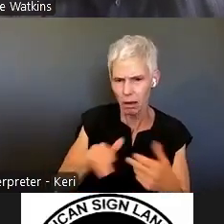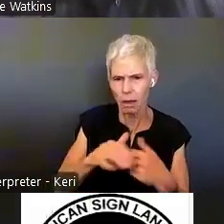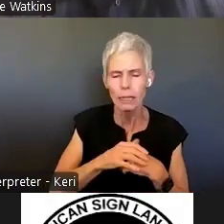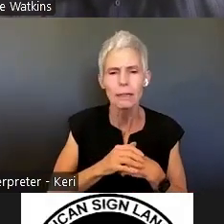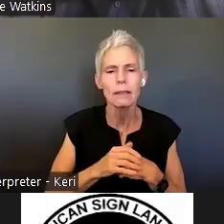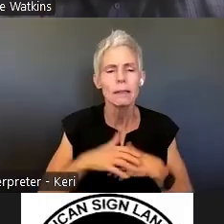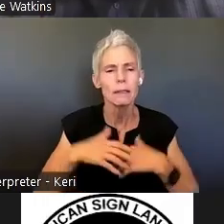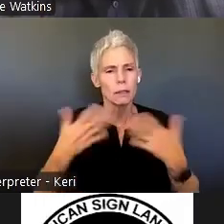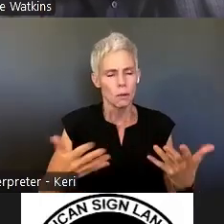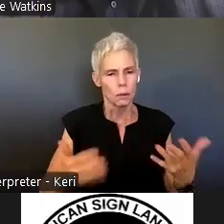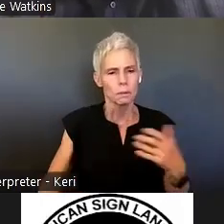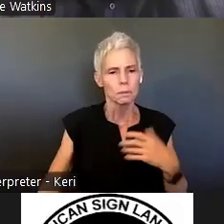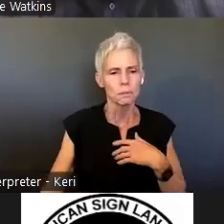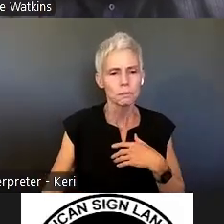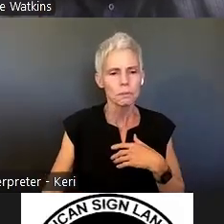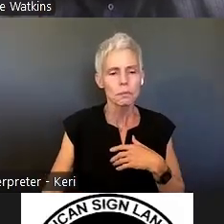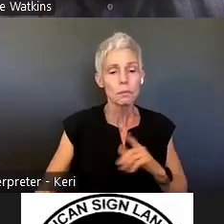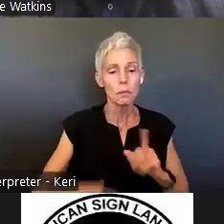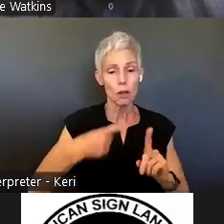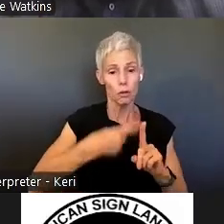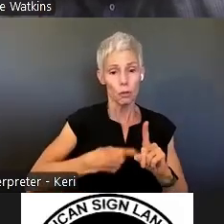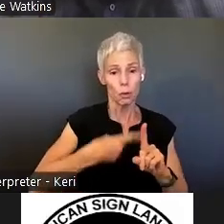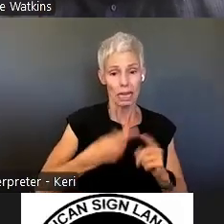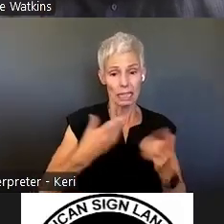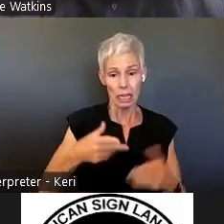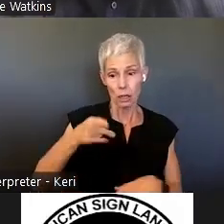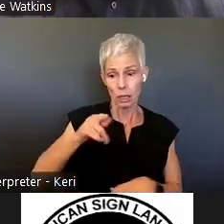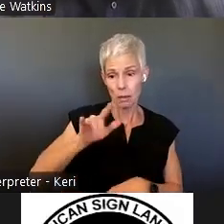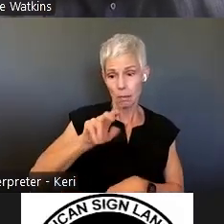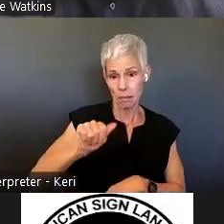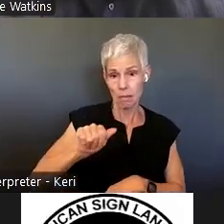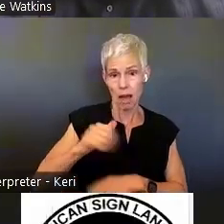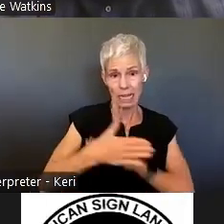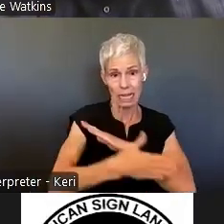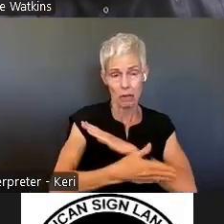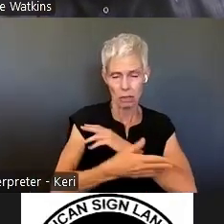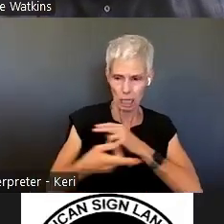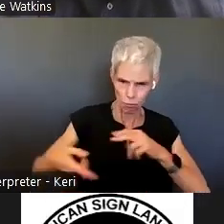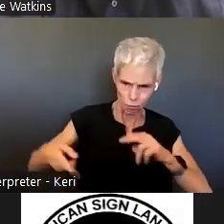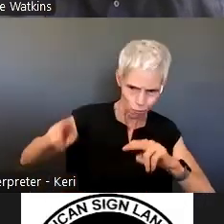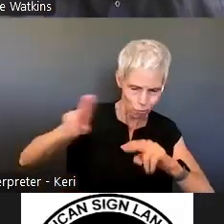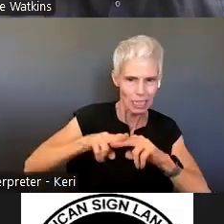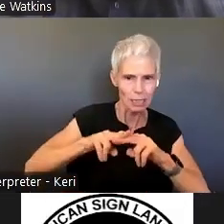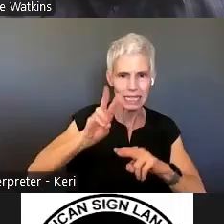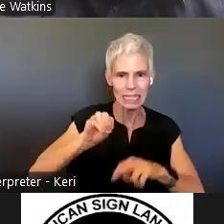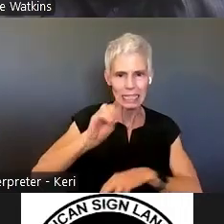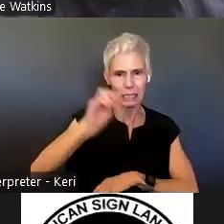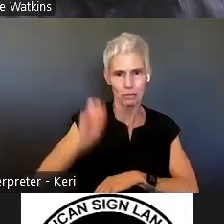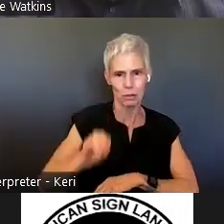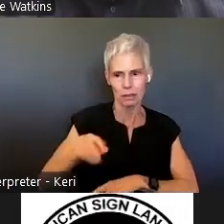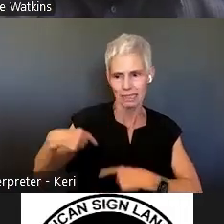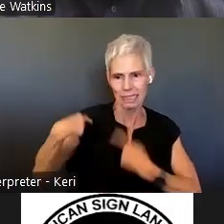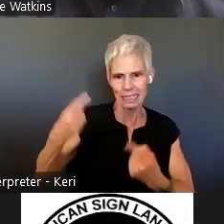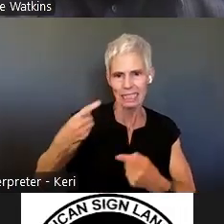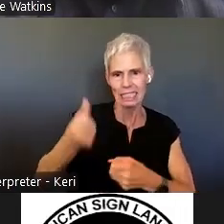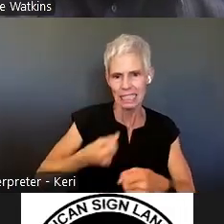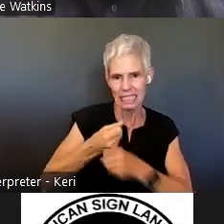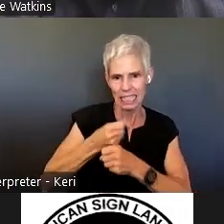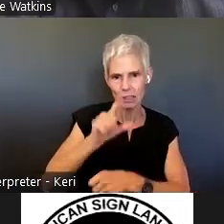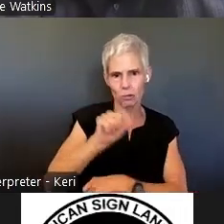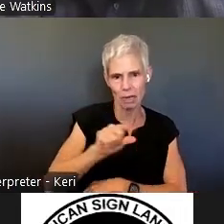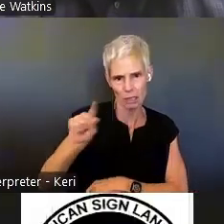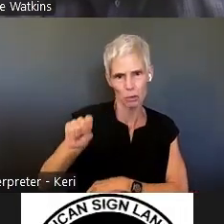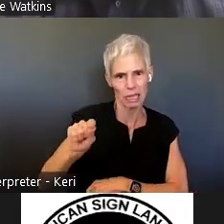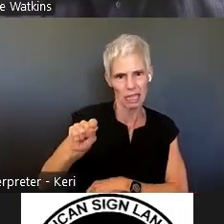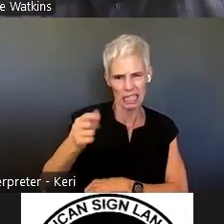So the rent in Pima County has increased by 60% since 2020. This is